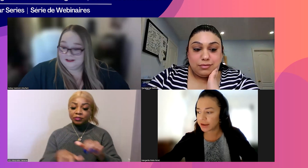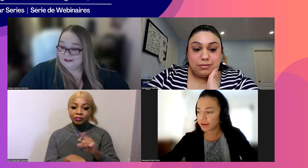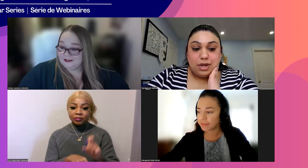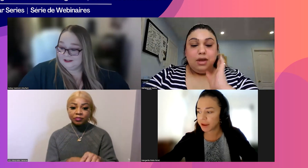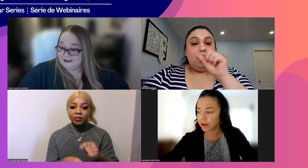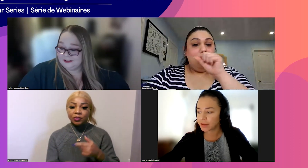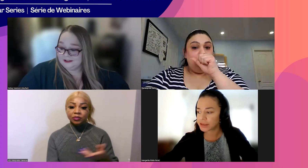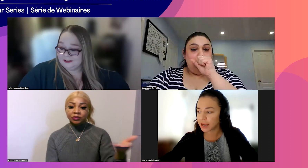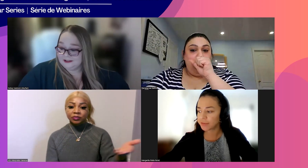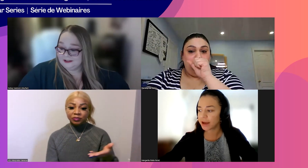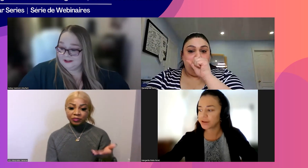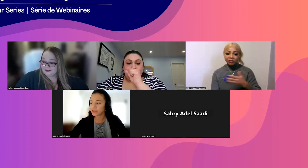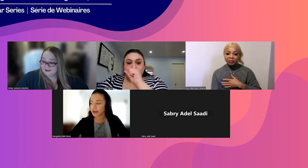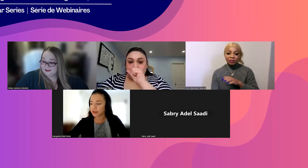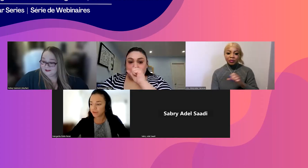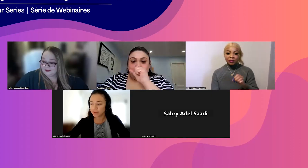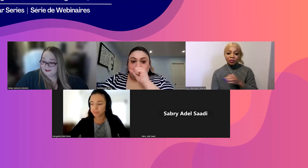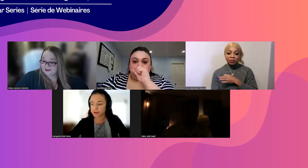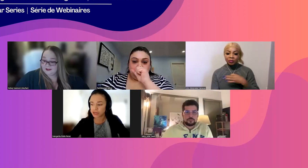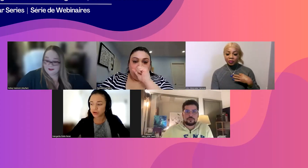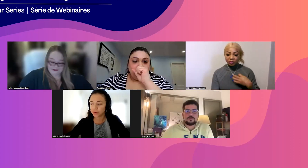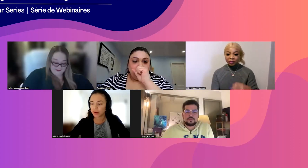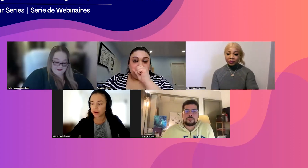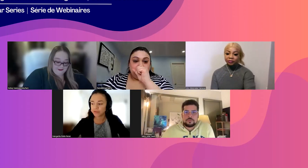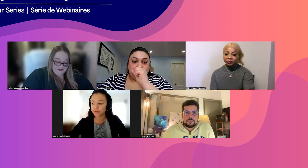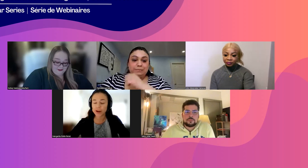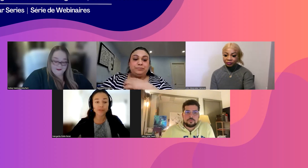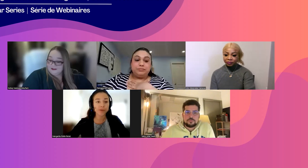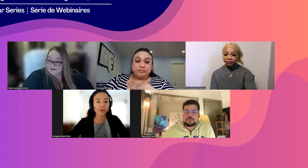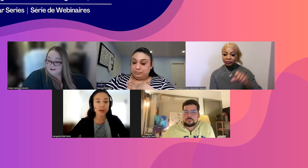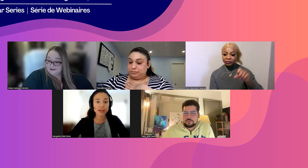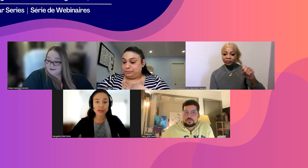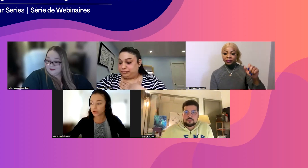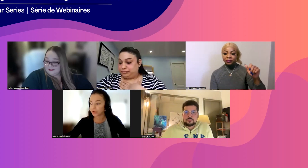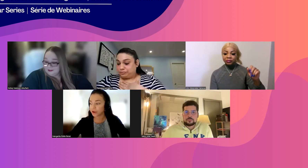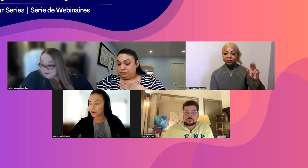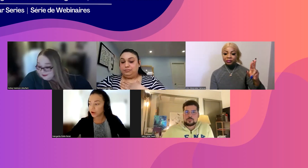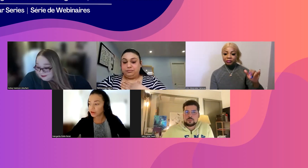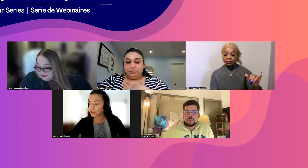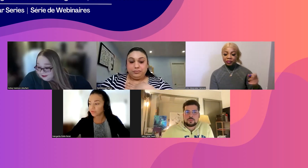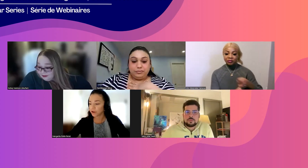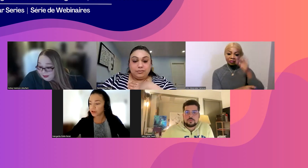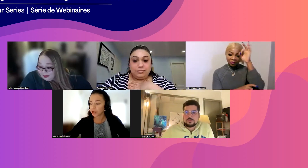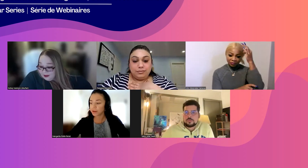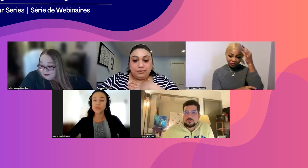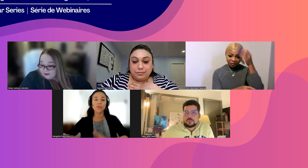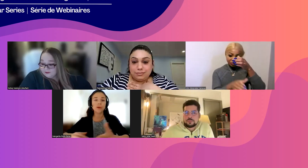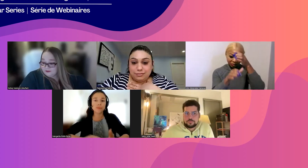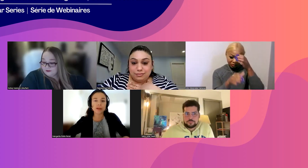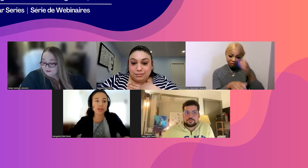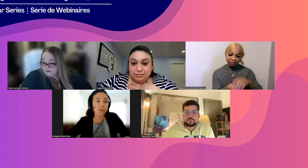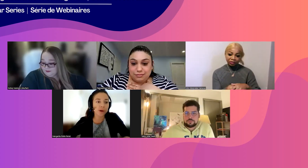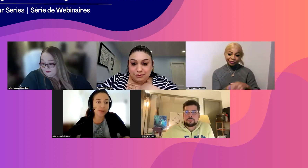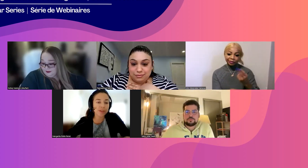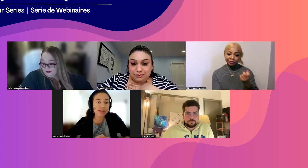invite my colleague Sabri Adel-Sadi, from the implementation coordinator for the Francophone Liaison for the Knowledge Hub, who will